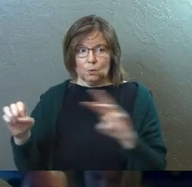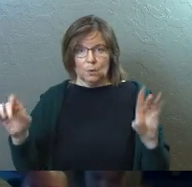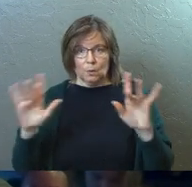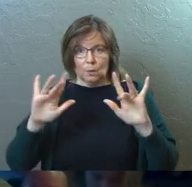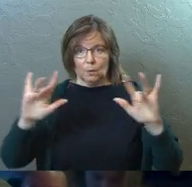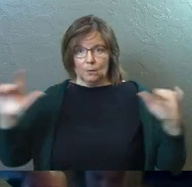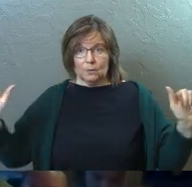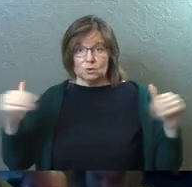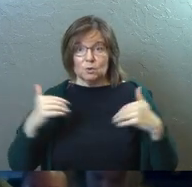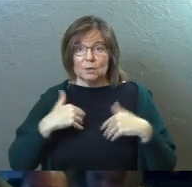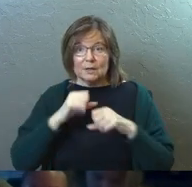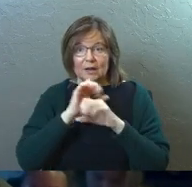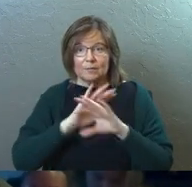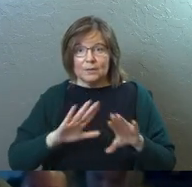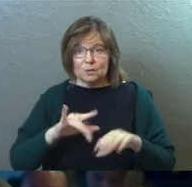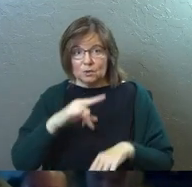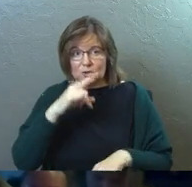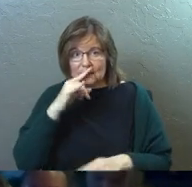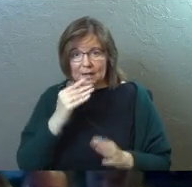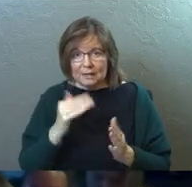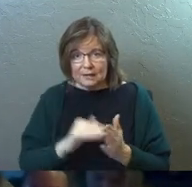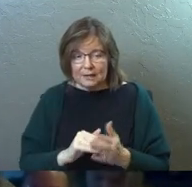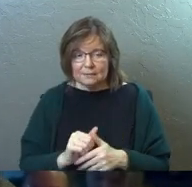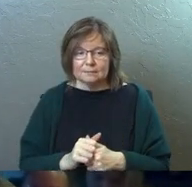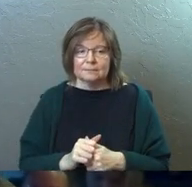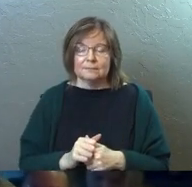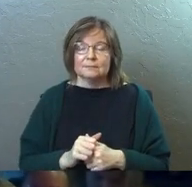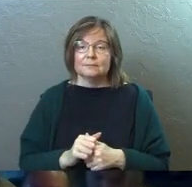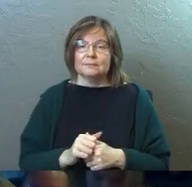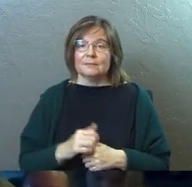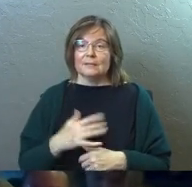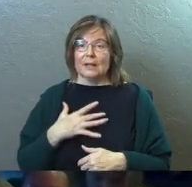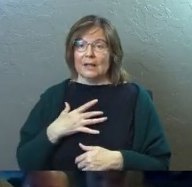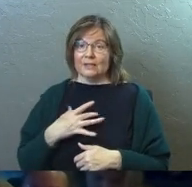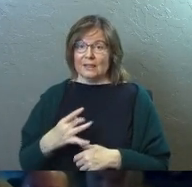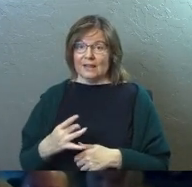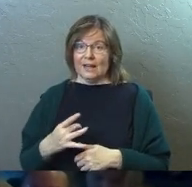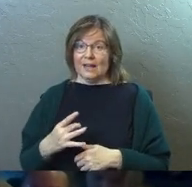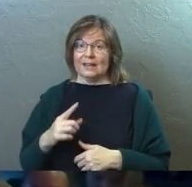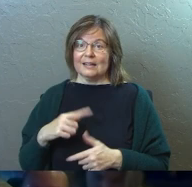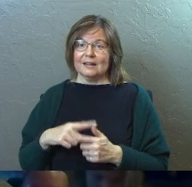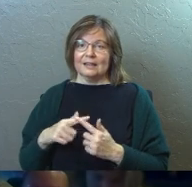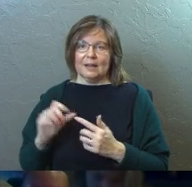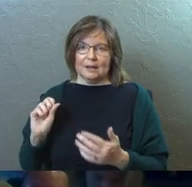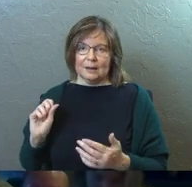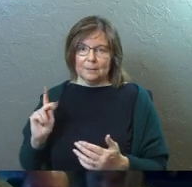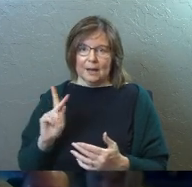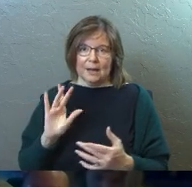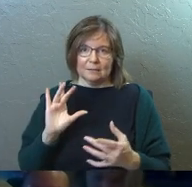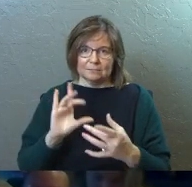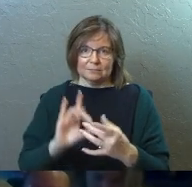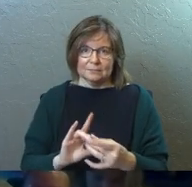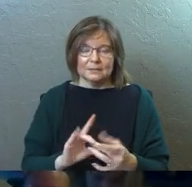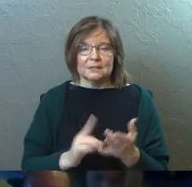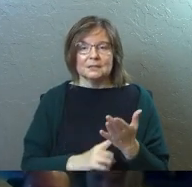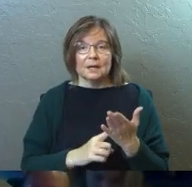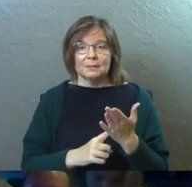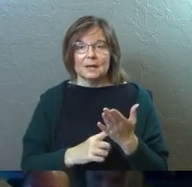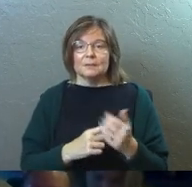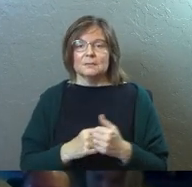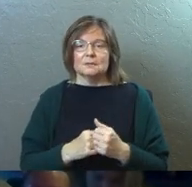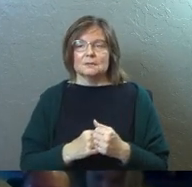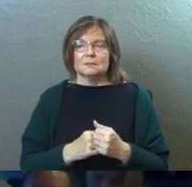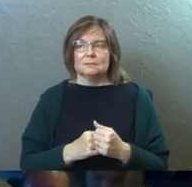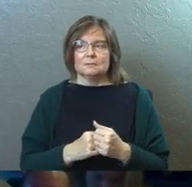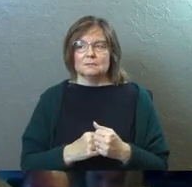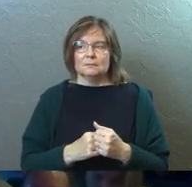have peace with your child again. See, and the like can come back. Sometimes they sided with your